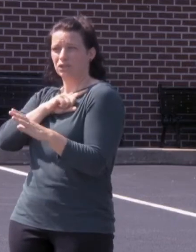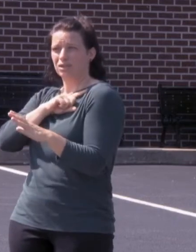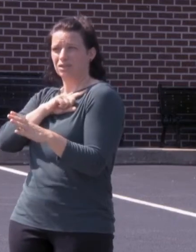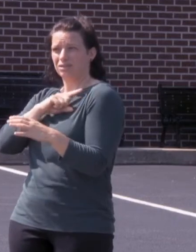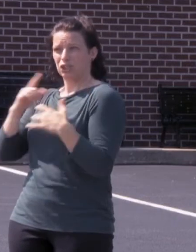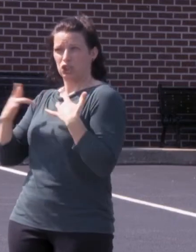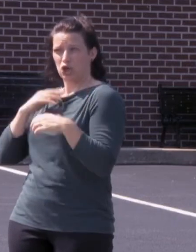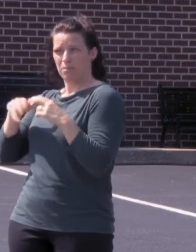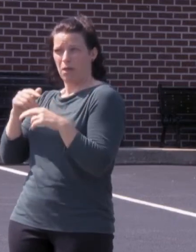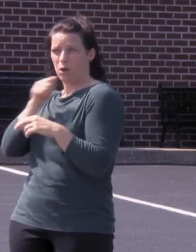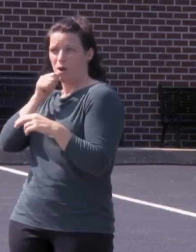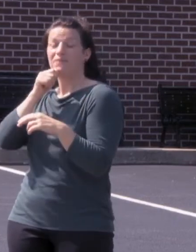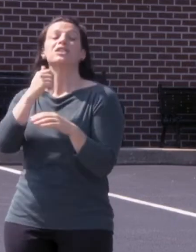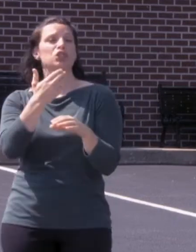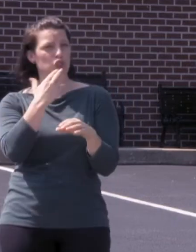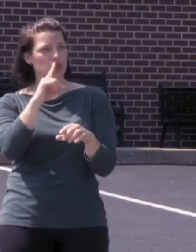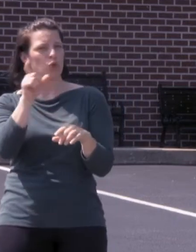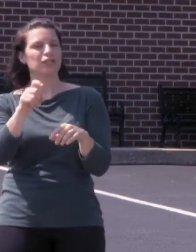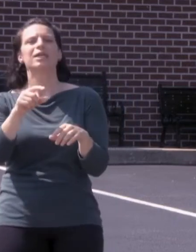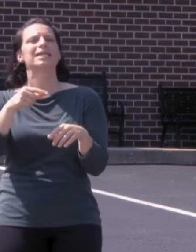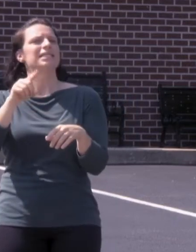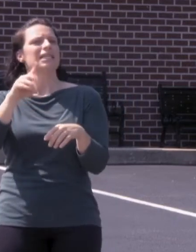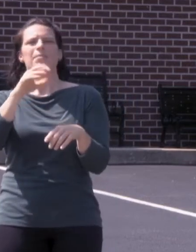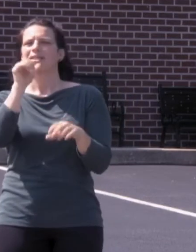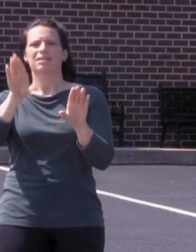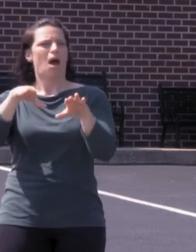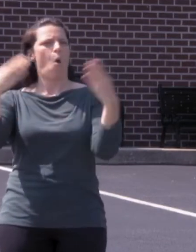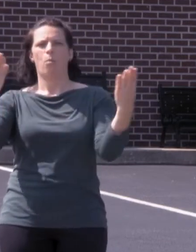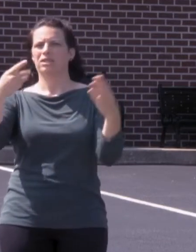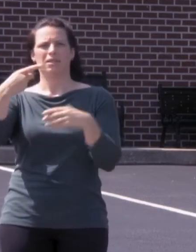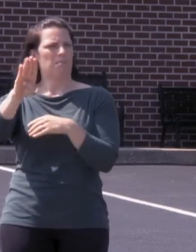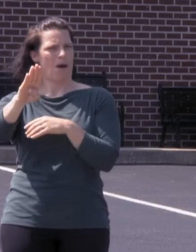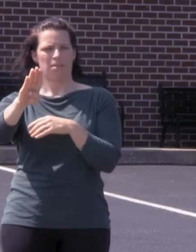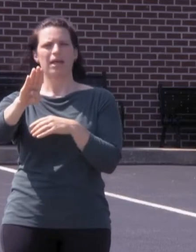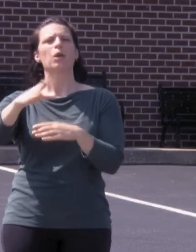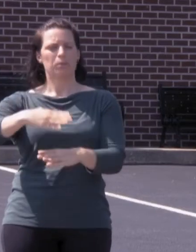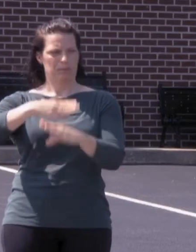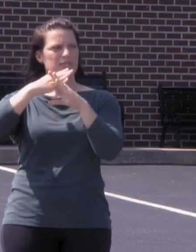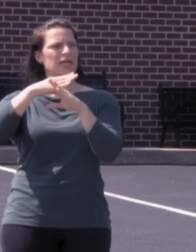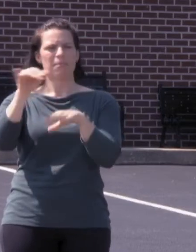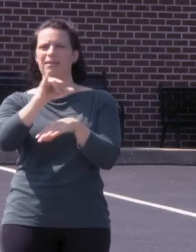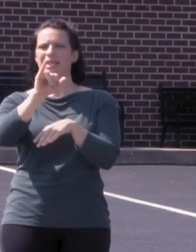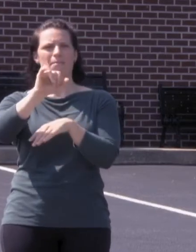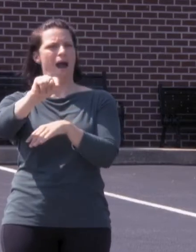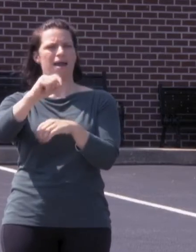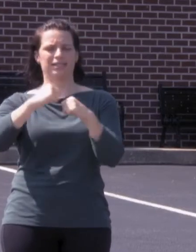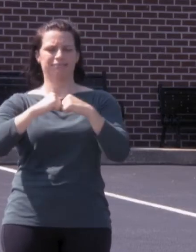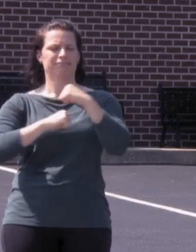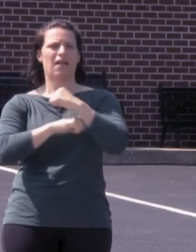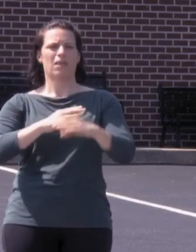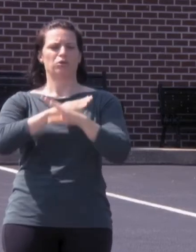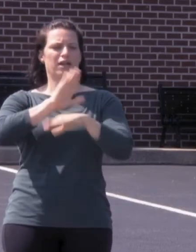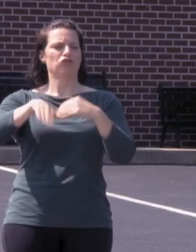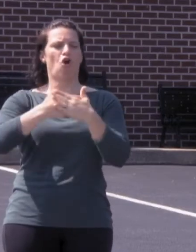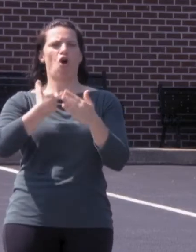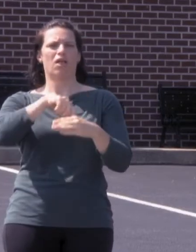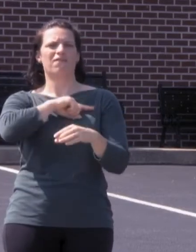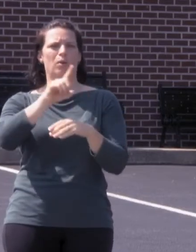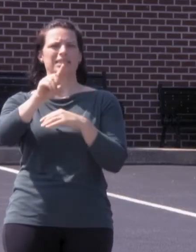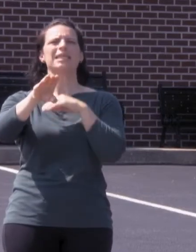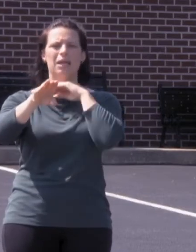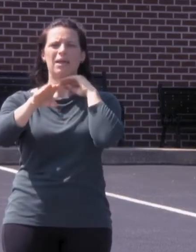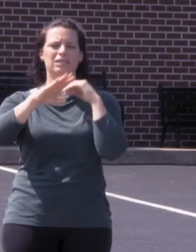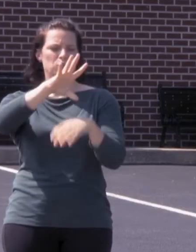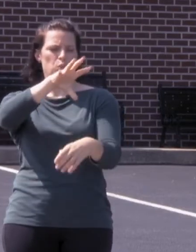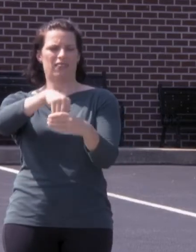questions. I mean, the database is not open to the public. It will be protected by the same IT infrastructure that protects all of our databases